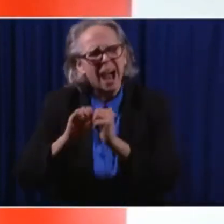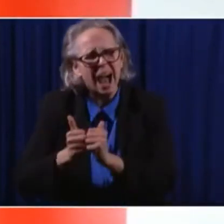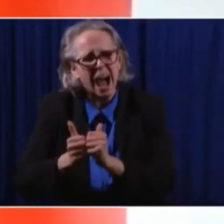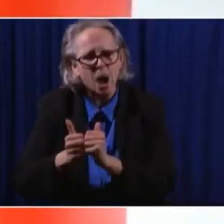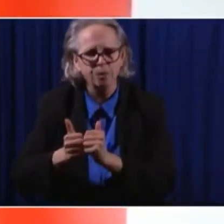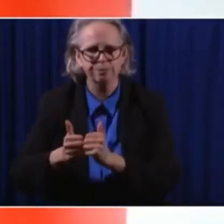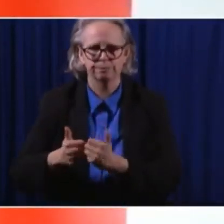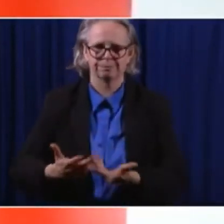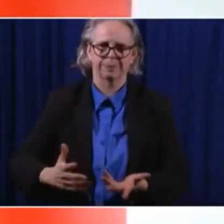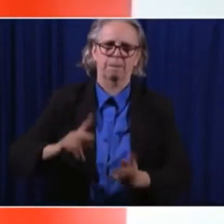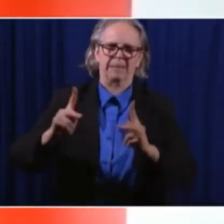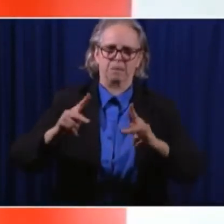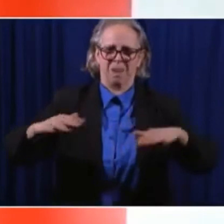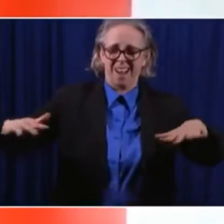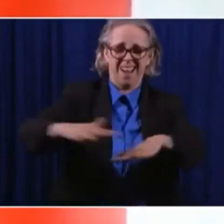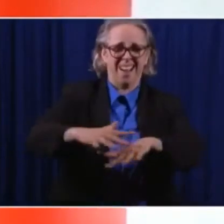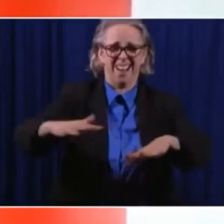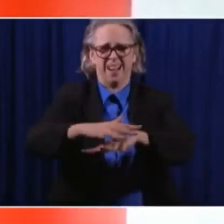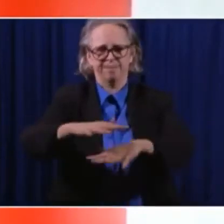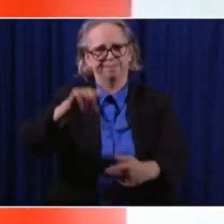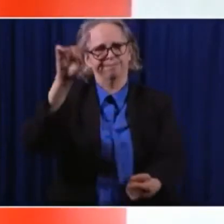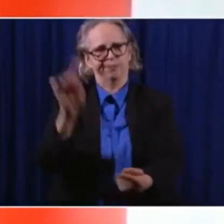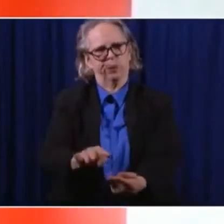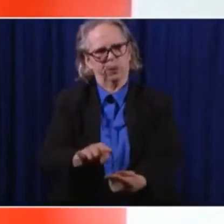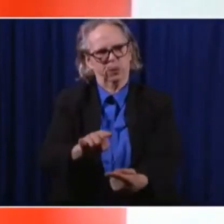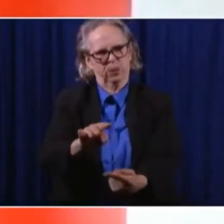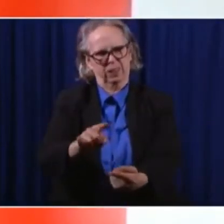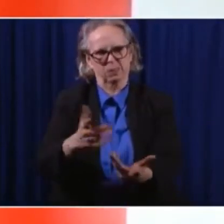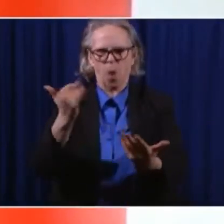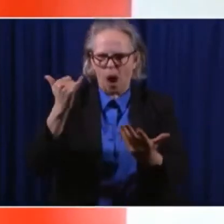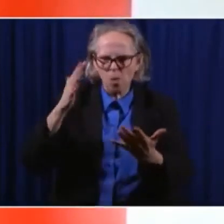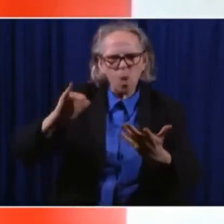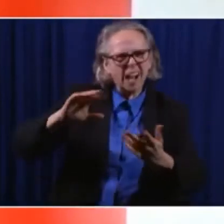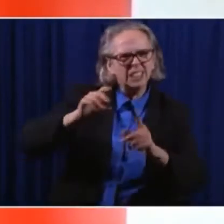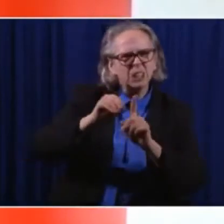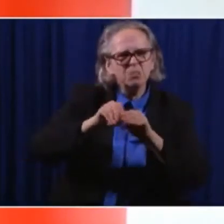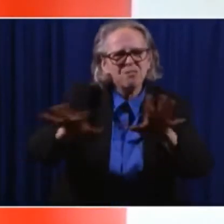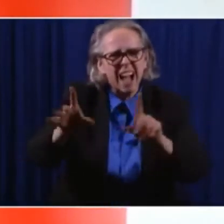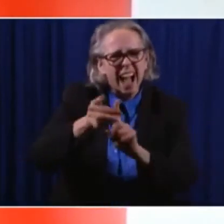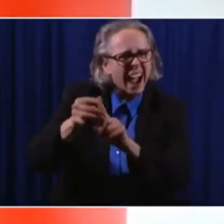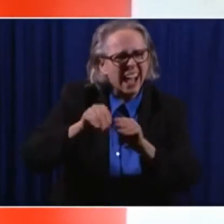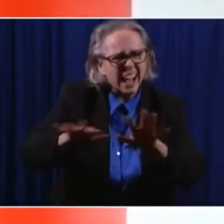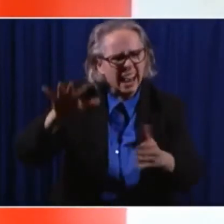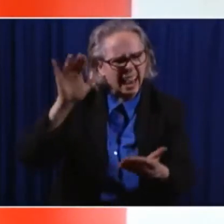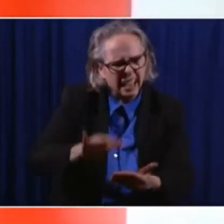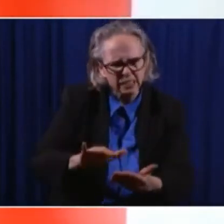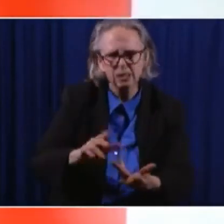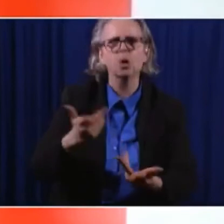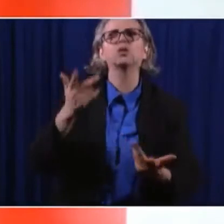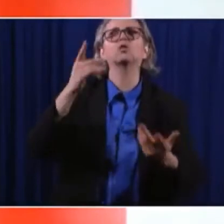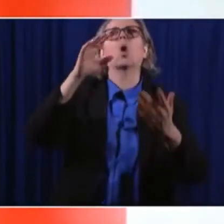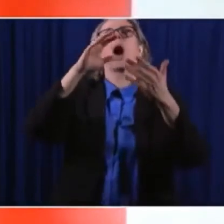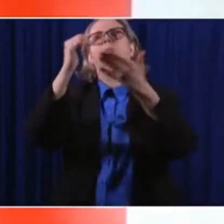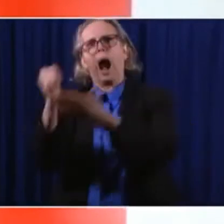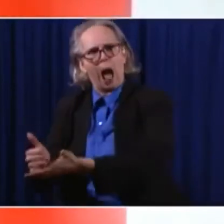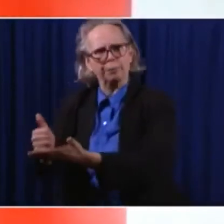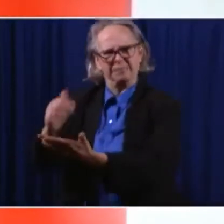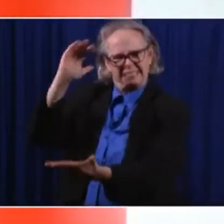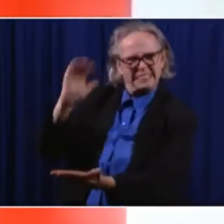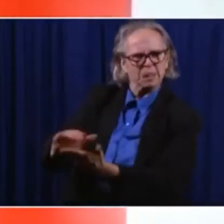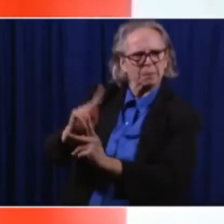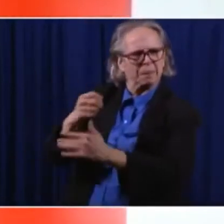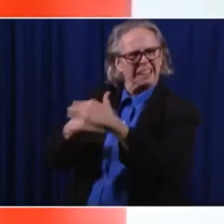and the ICU units. We know those are real numbers. And we know we're all very concerned about that. I have two daughters in the healthcare field. My